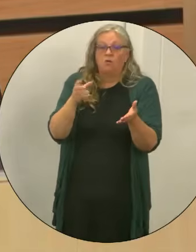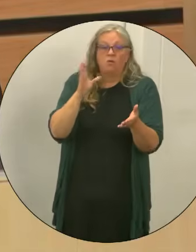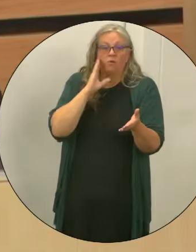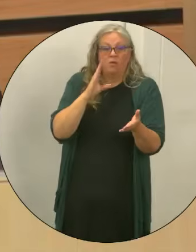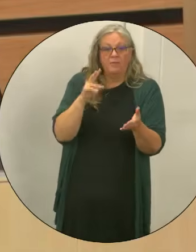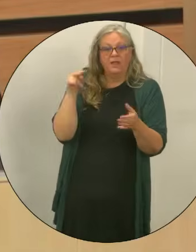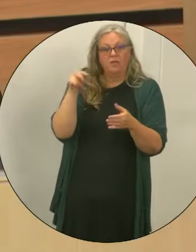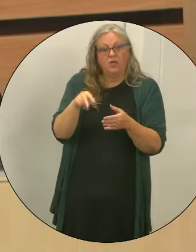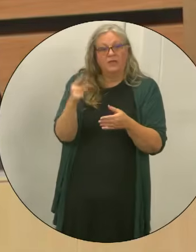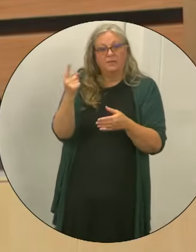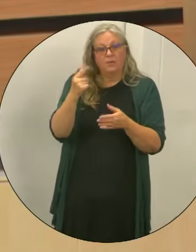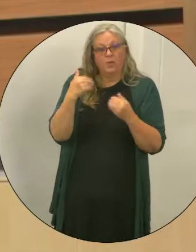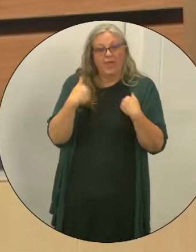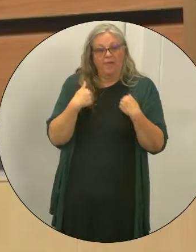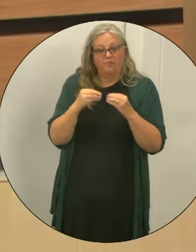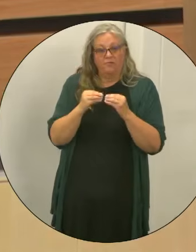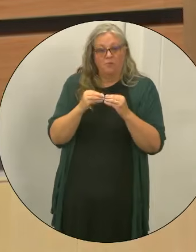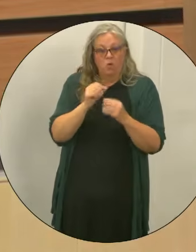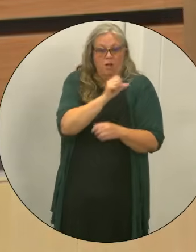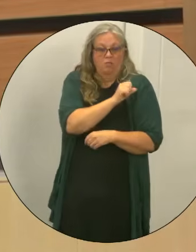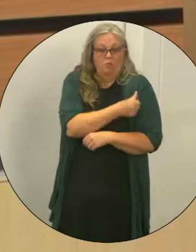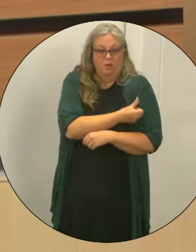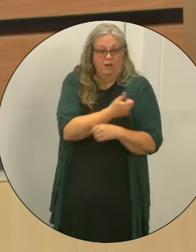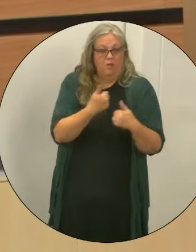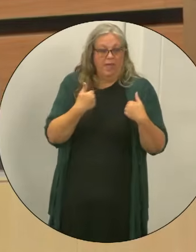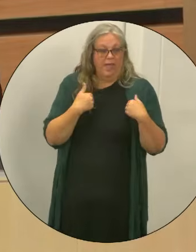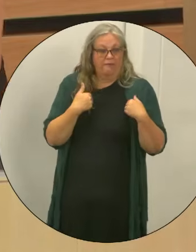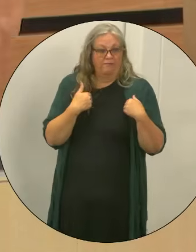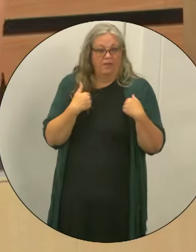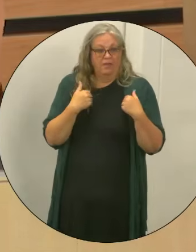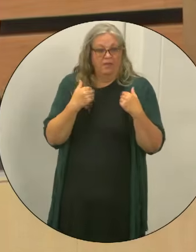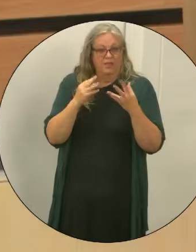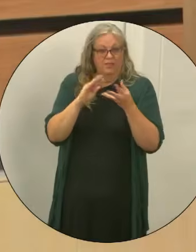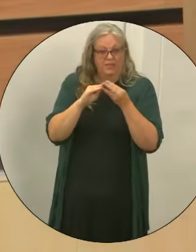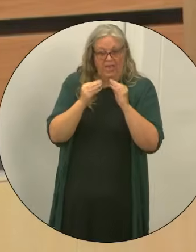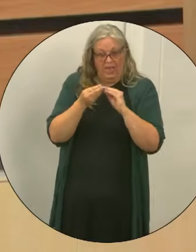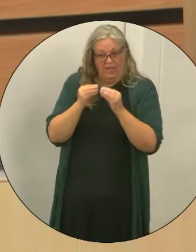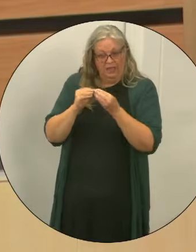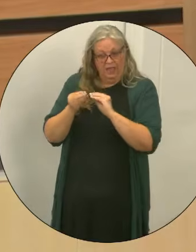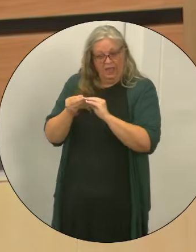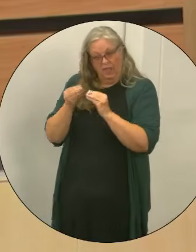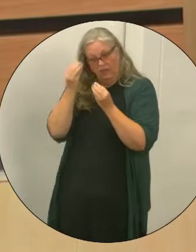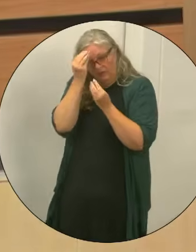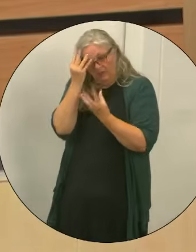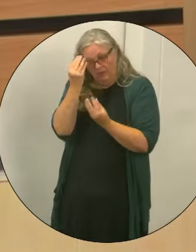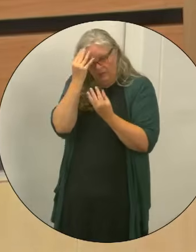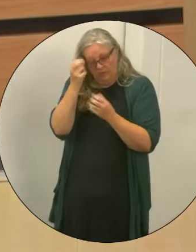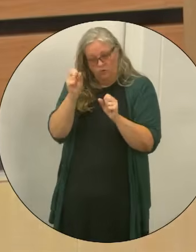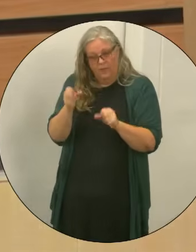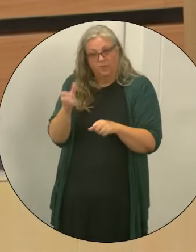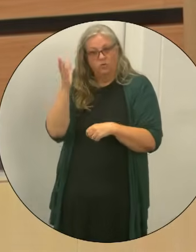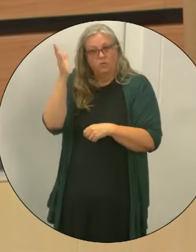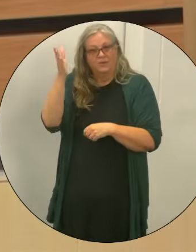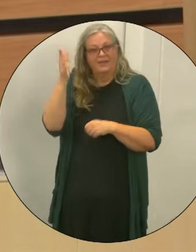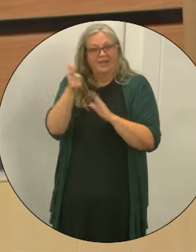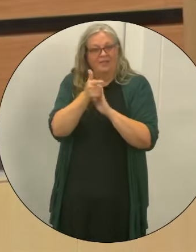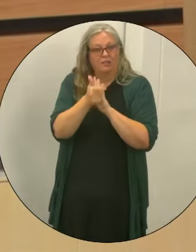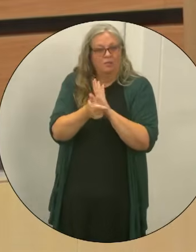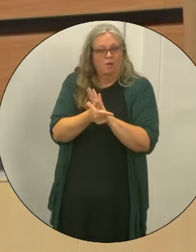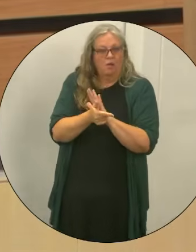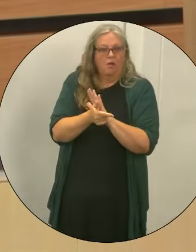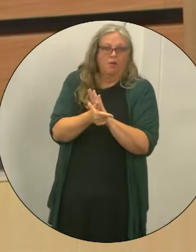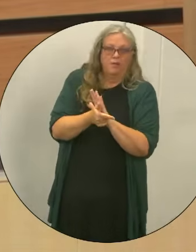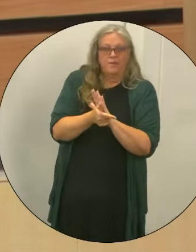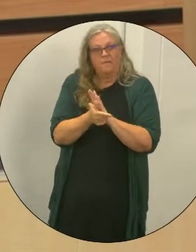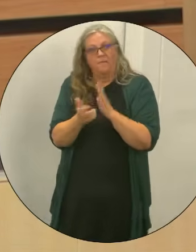something that we have more authority over and that we have the data to be able to present and then voila, maybe, I don't want to say